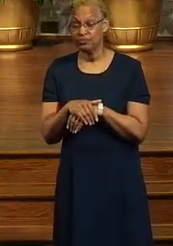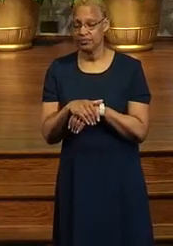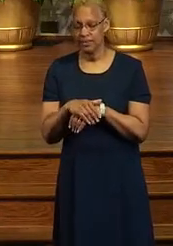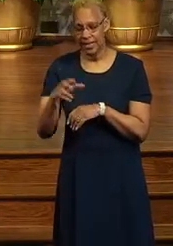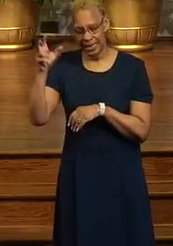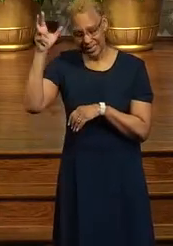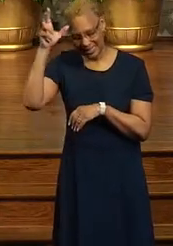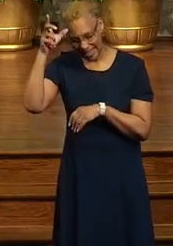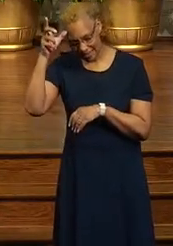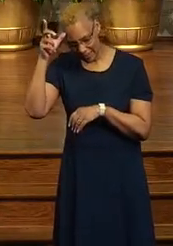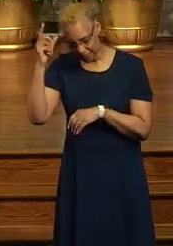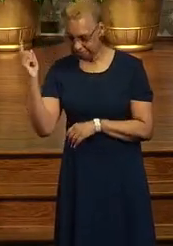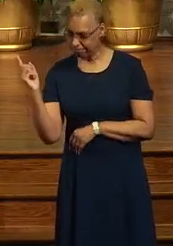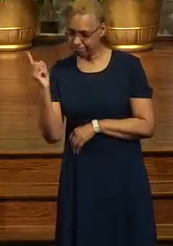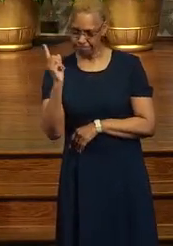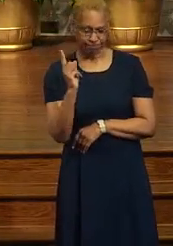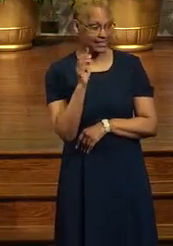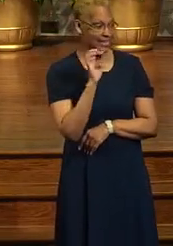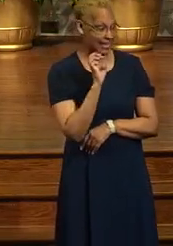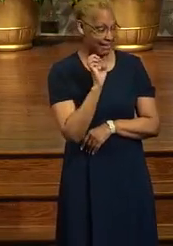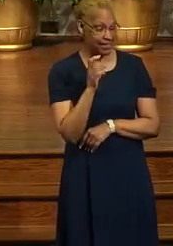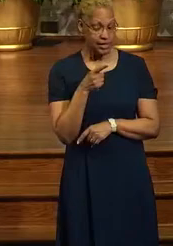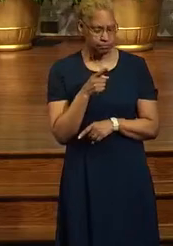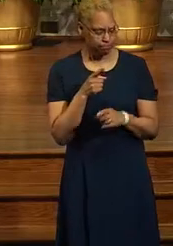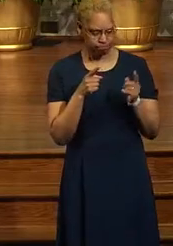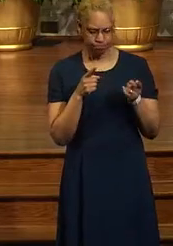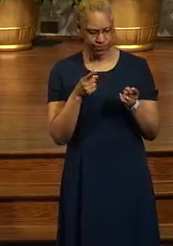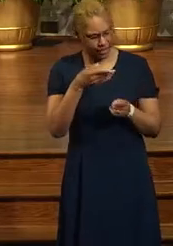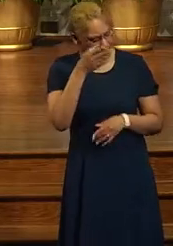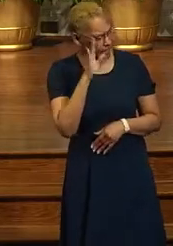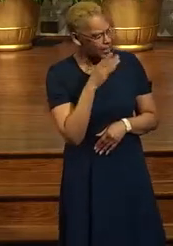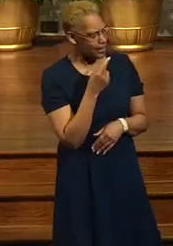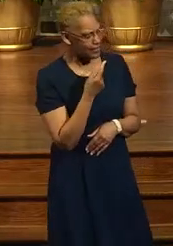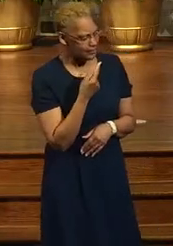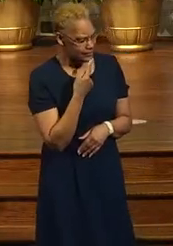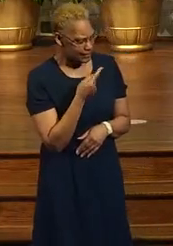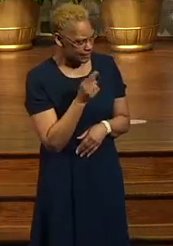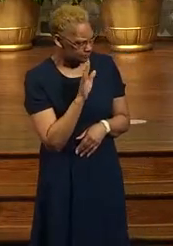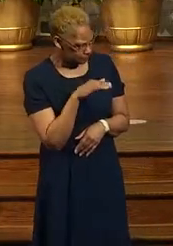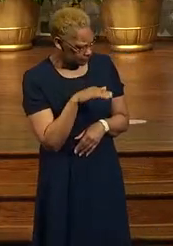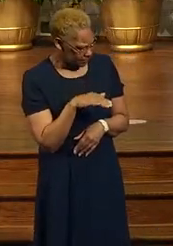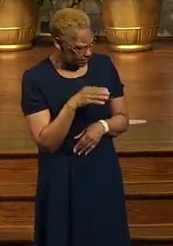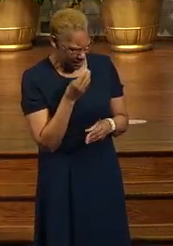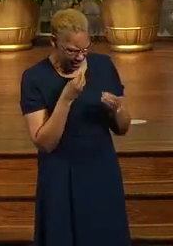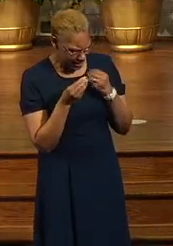said, did God say that you can eat off every tree but this tree?